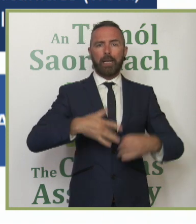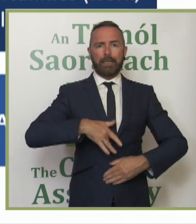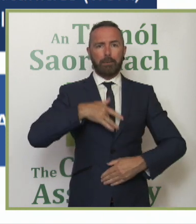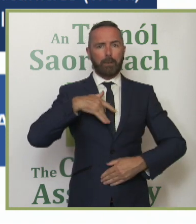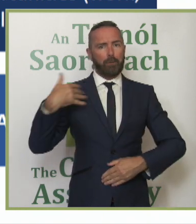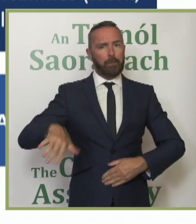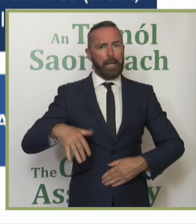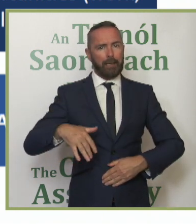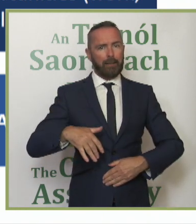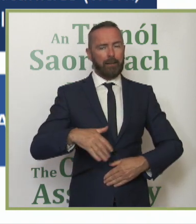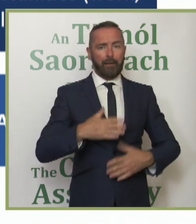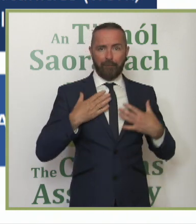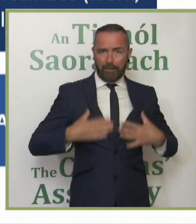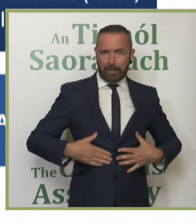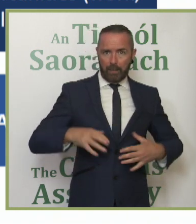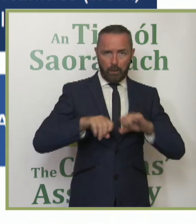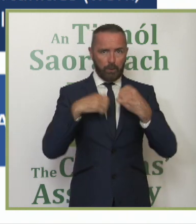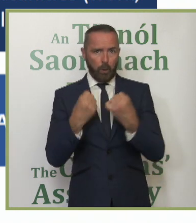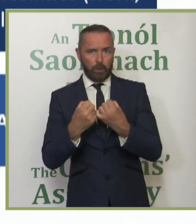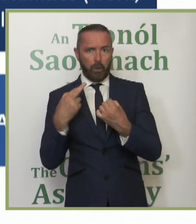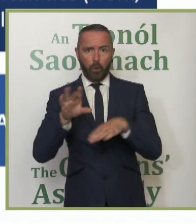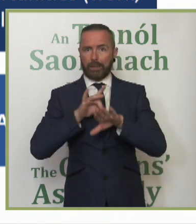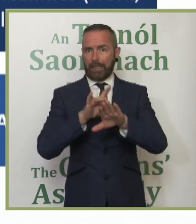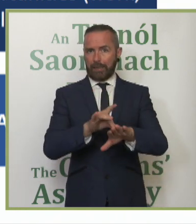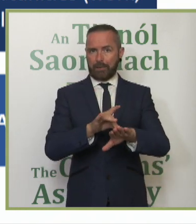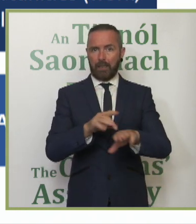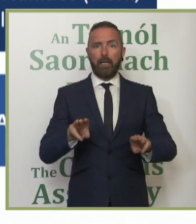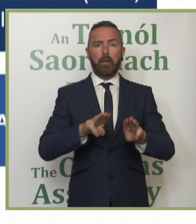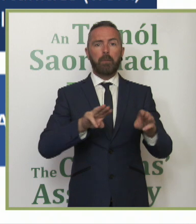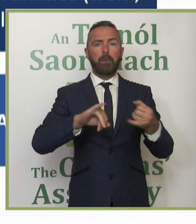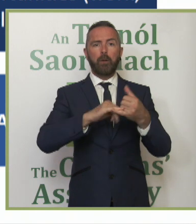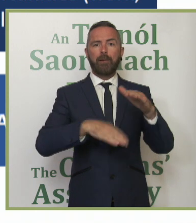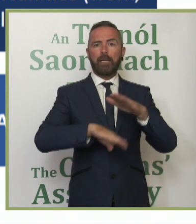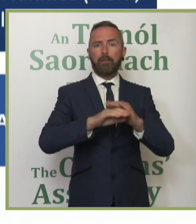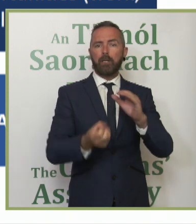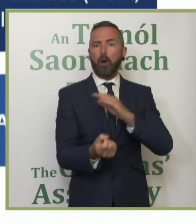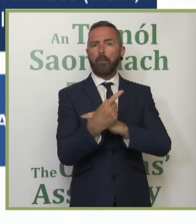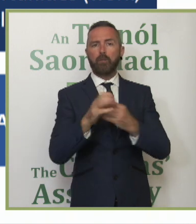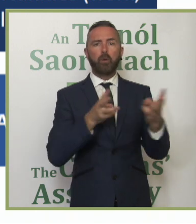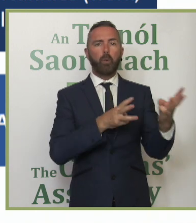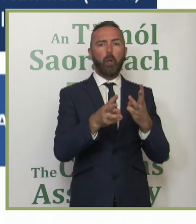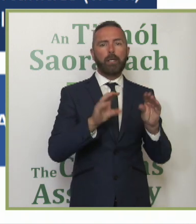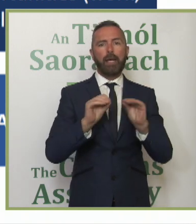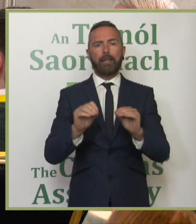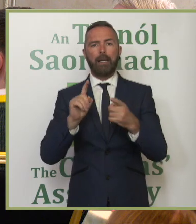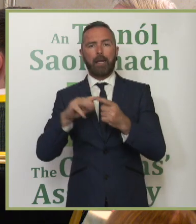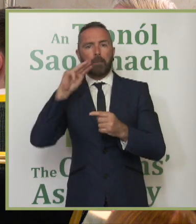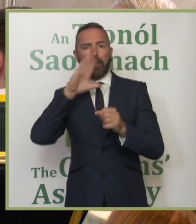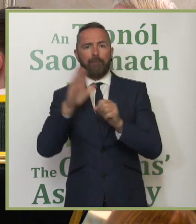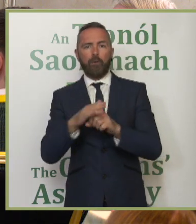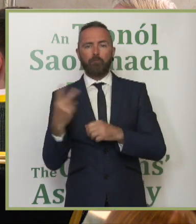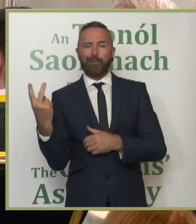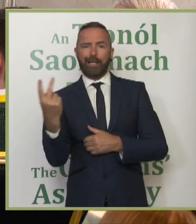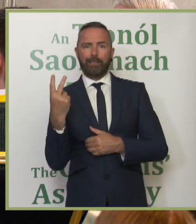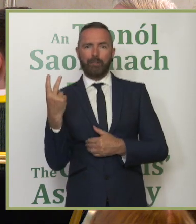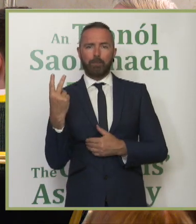or social, or carry a physical illness, people who have limited opportunities to work, education and meaningful